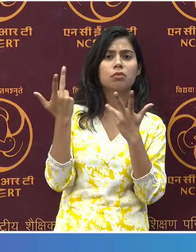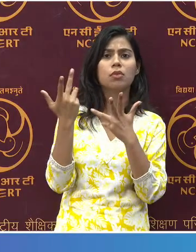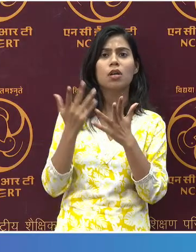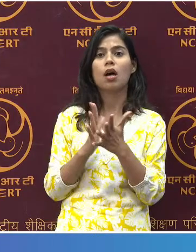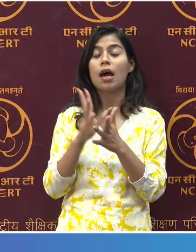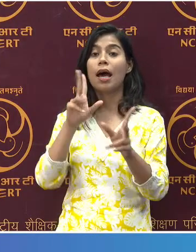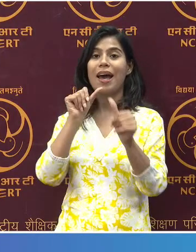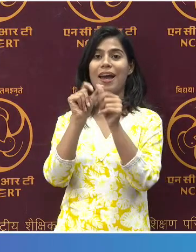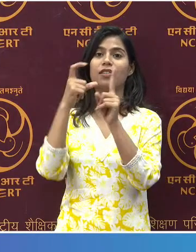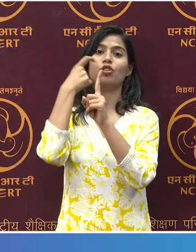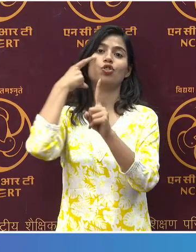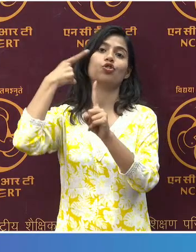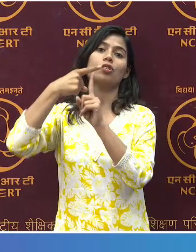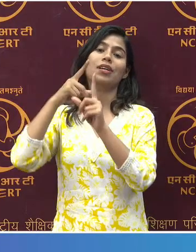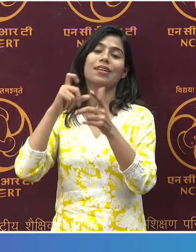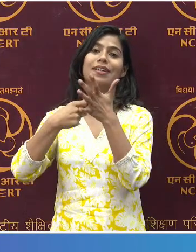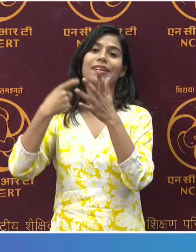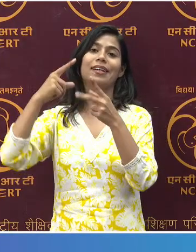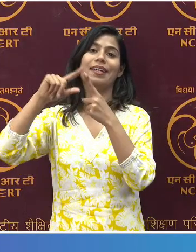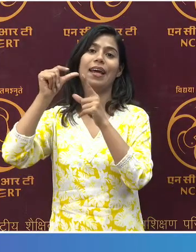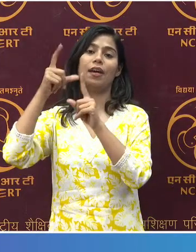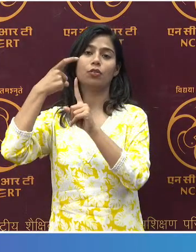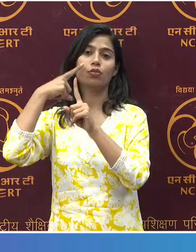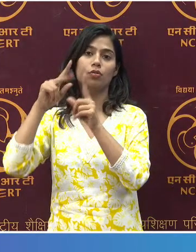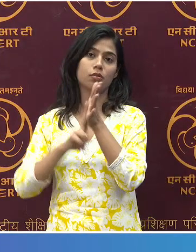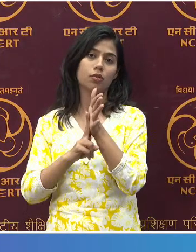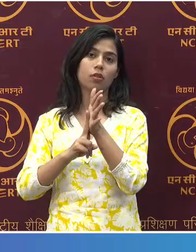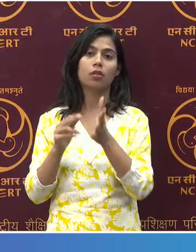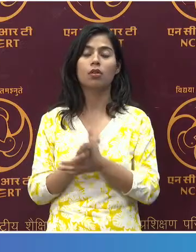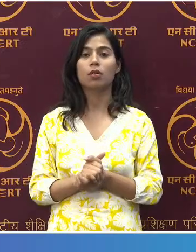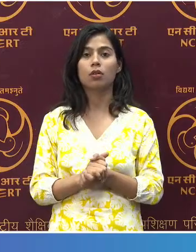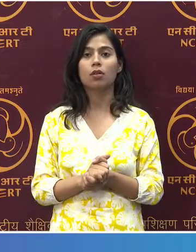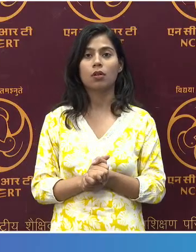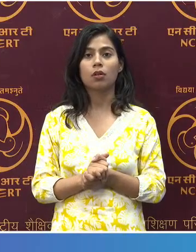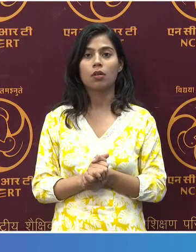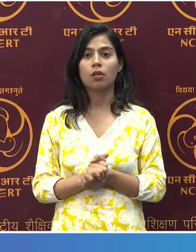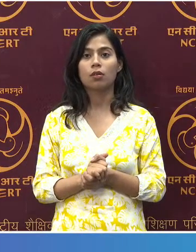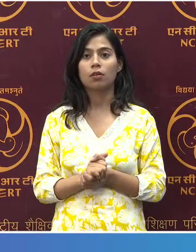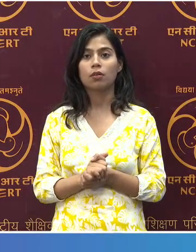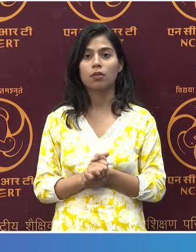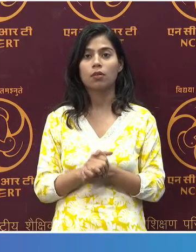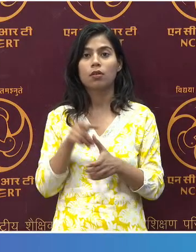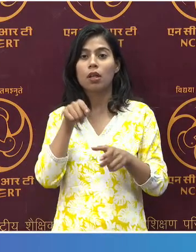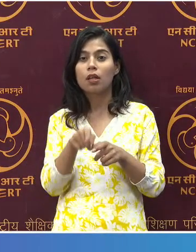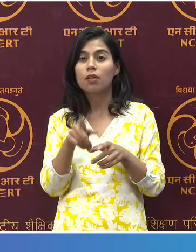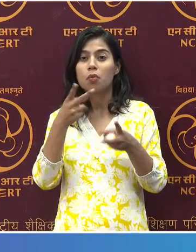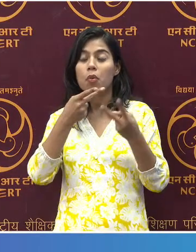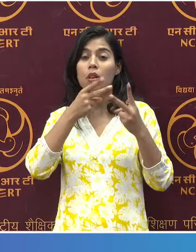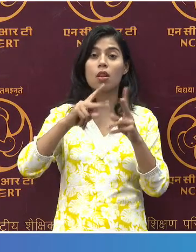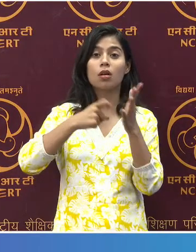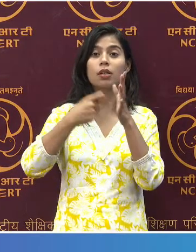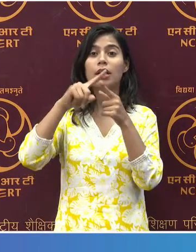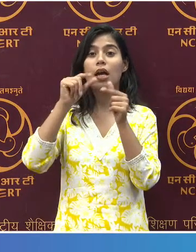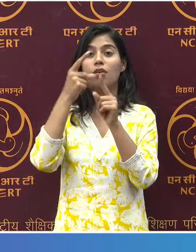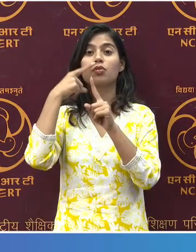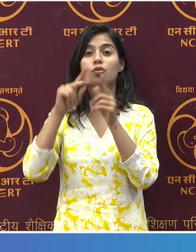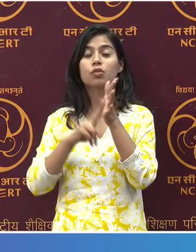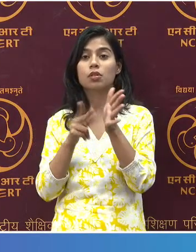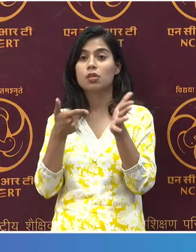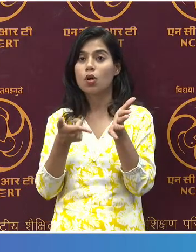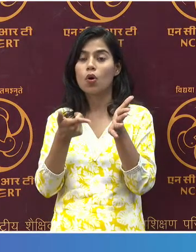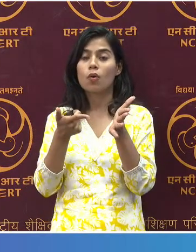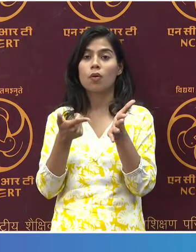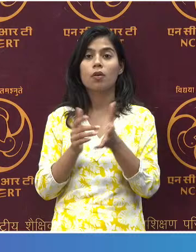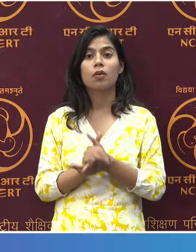addition reaction. It means that catalysts are substances that cause a reactions to occur or